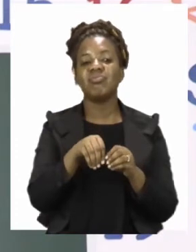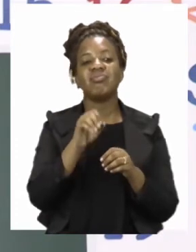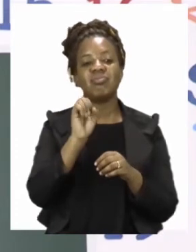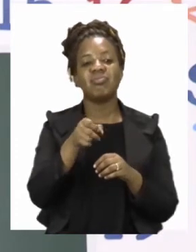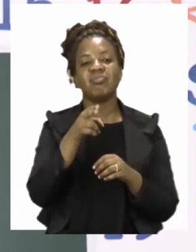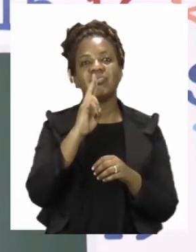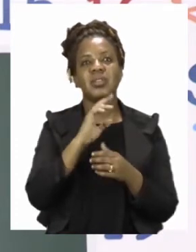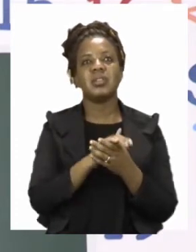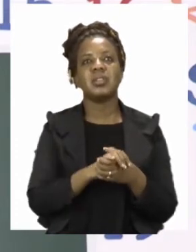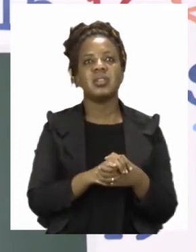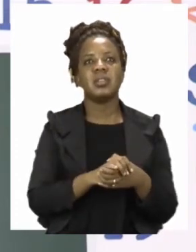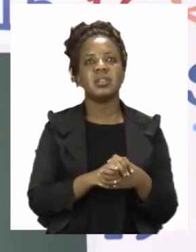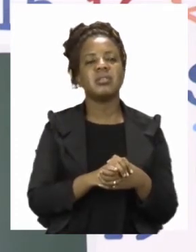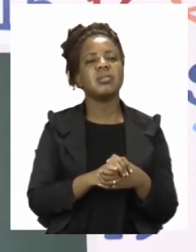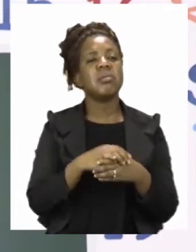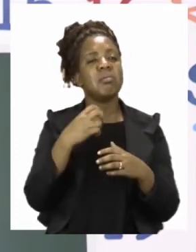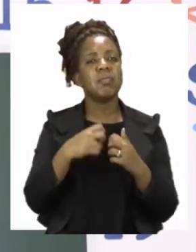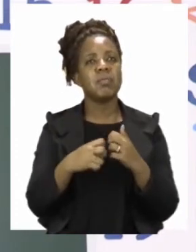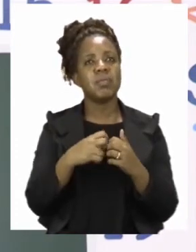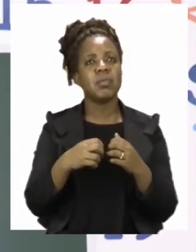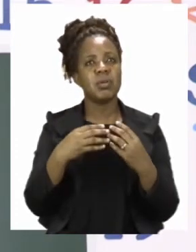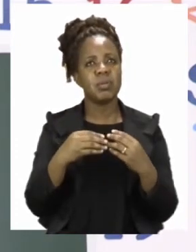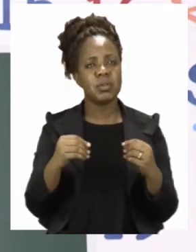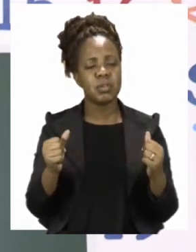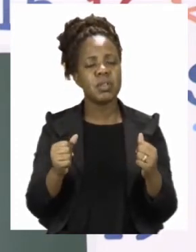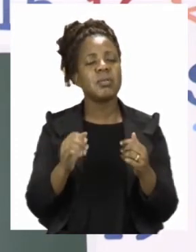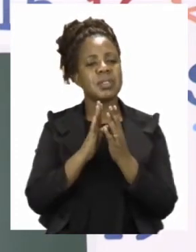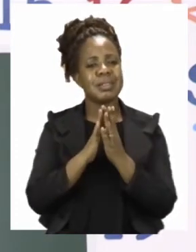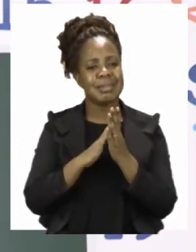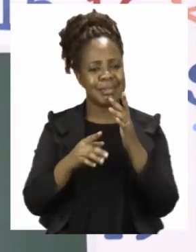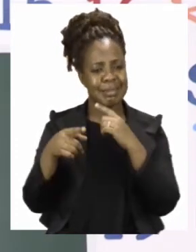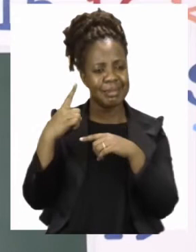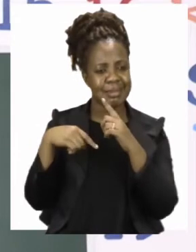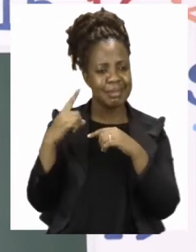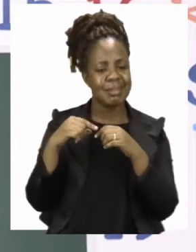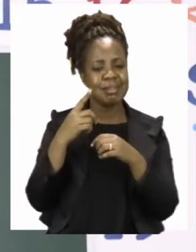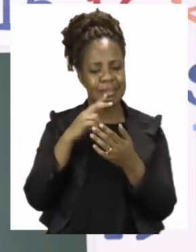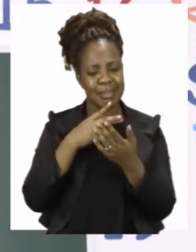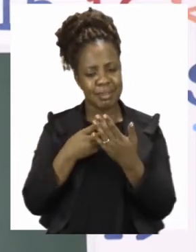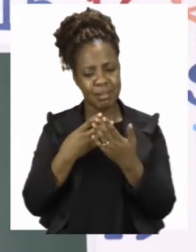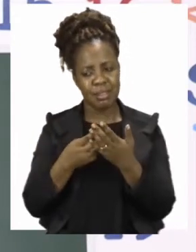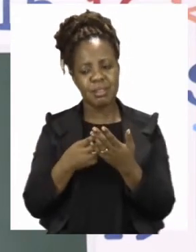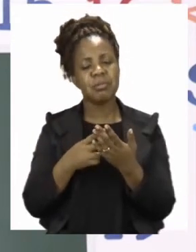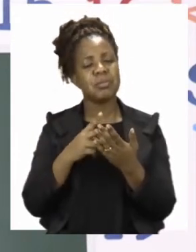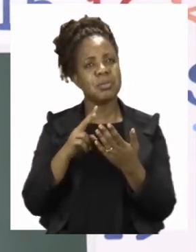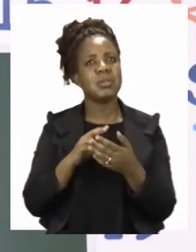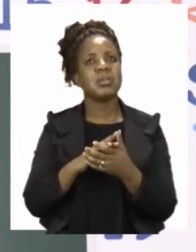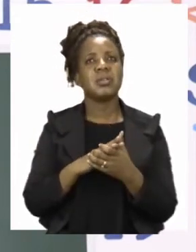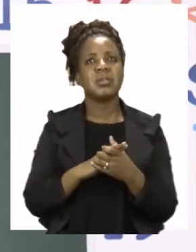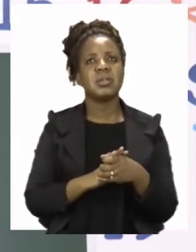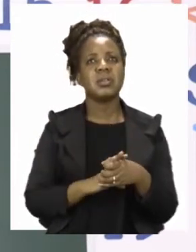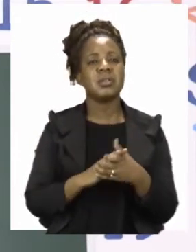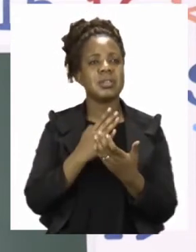following. Then, now we go to the next one. For the tens, we now say 4